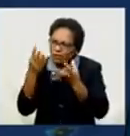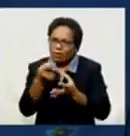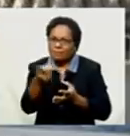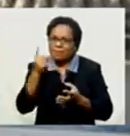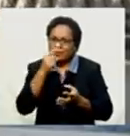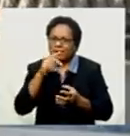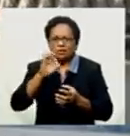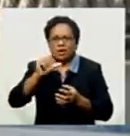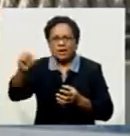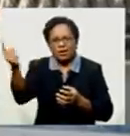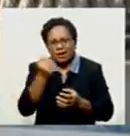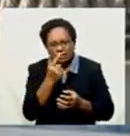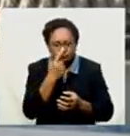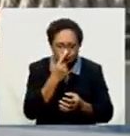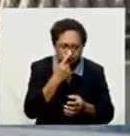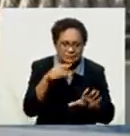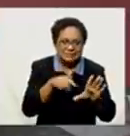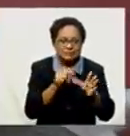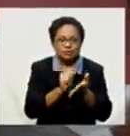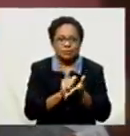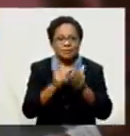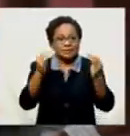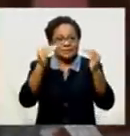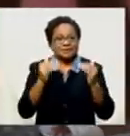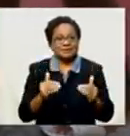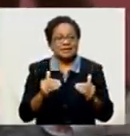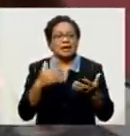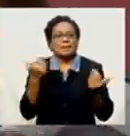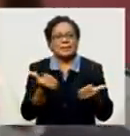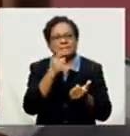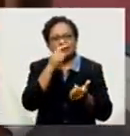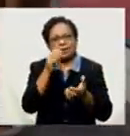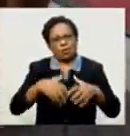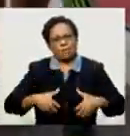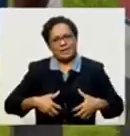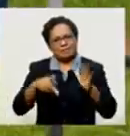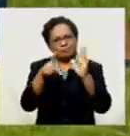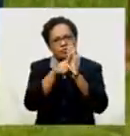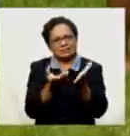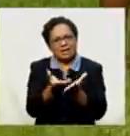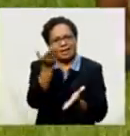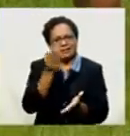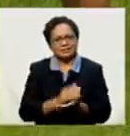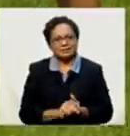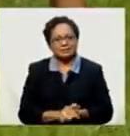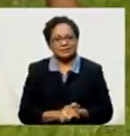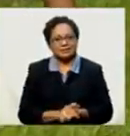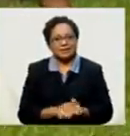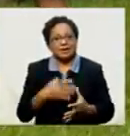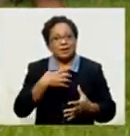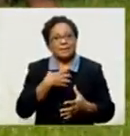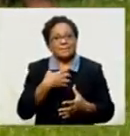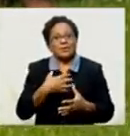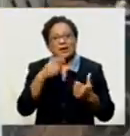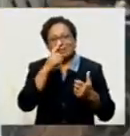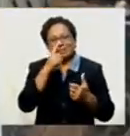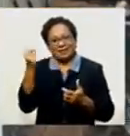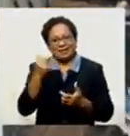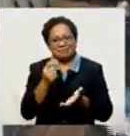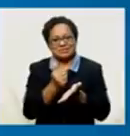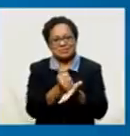do. Up ahead, shoppers complain of price hikes and more Good Samaritans step